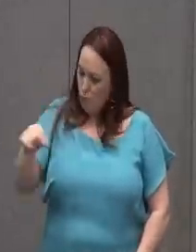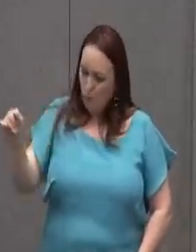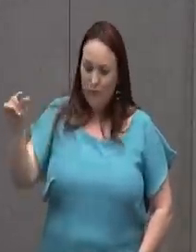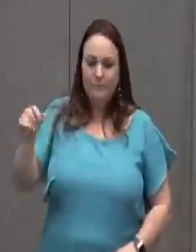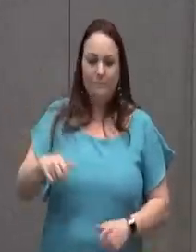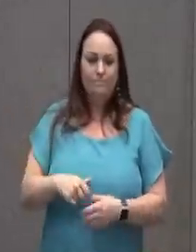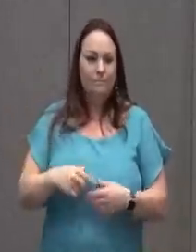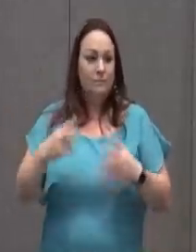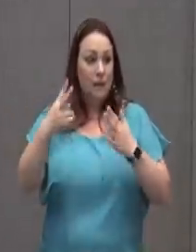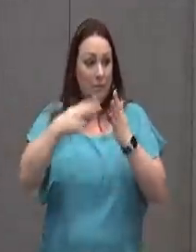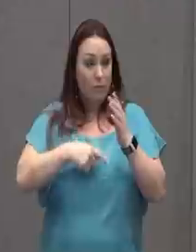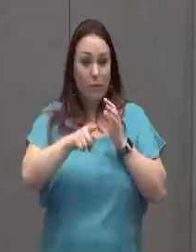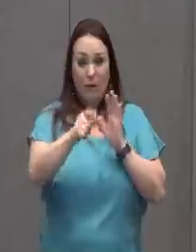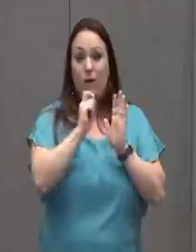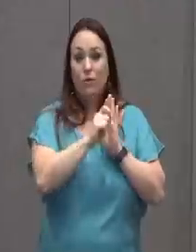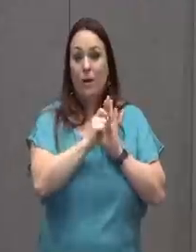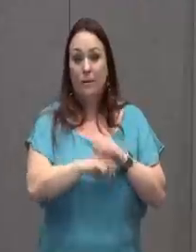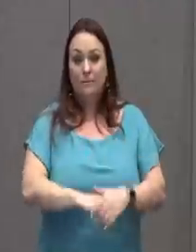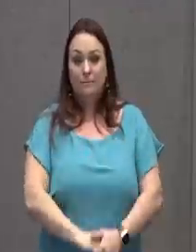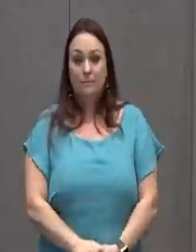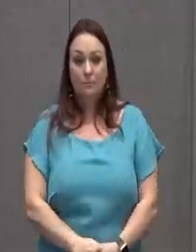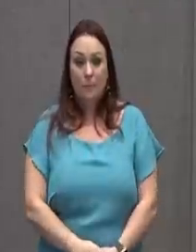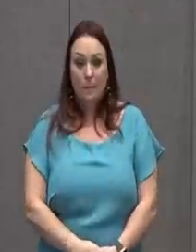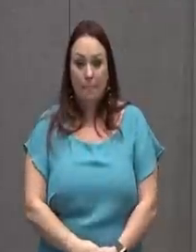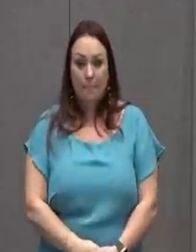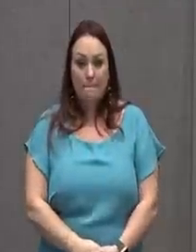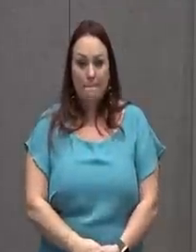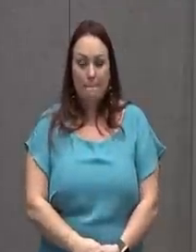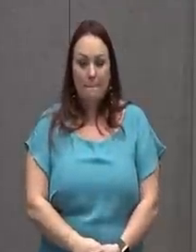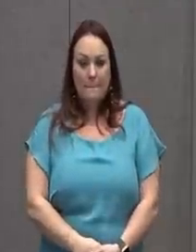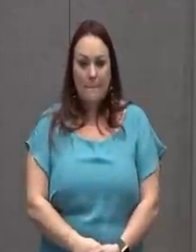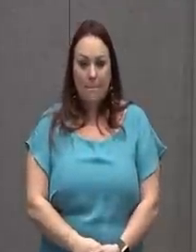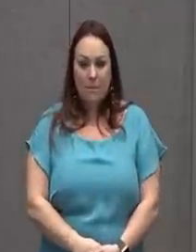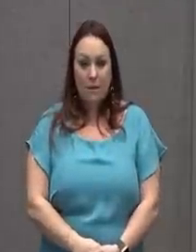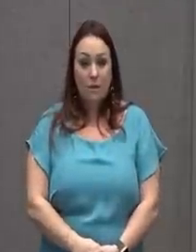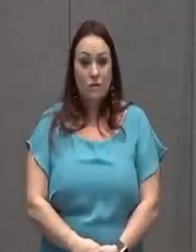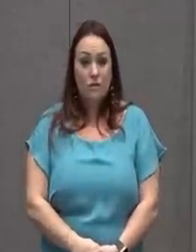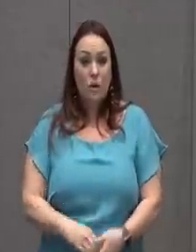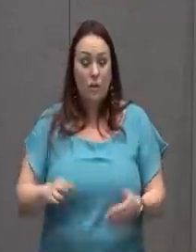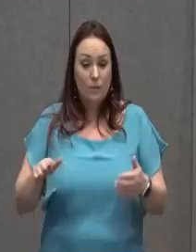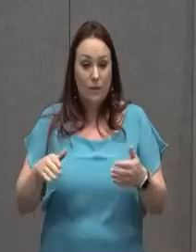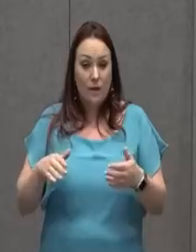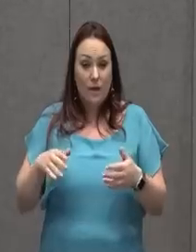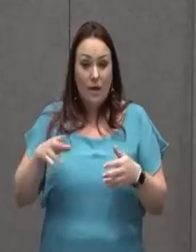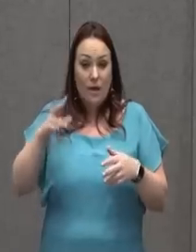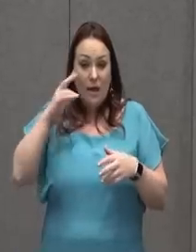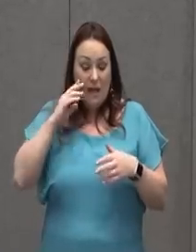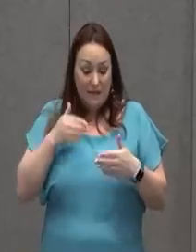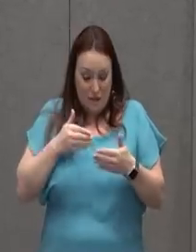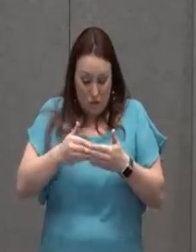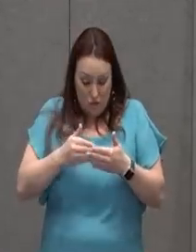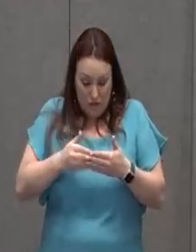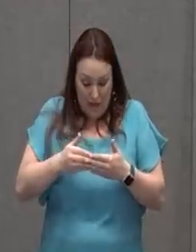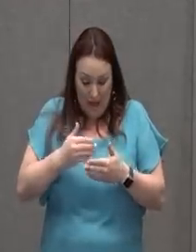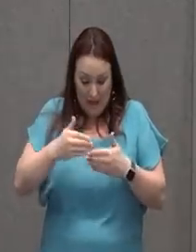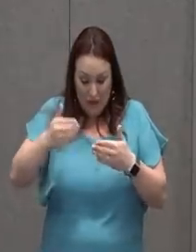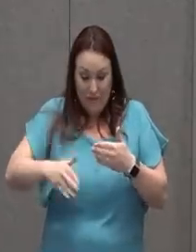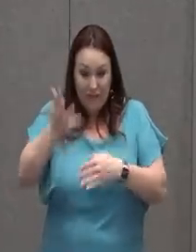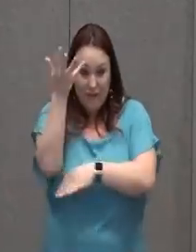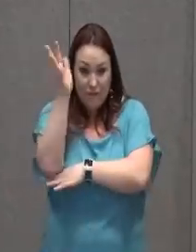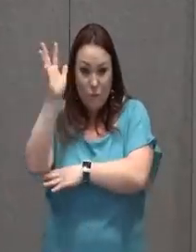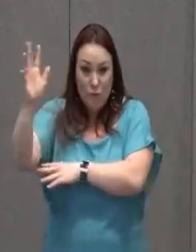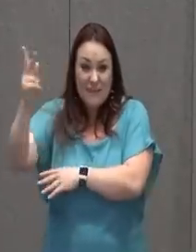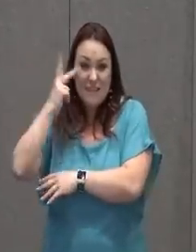And I'm going to read while you write. Okay. At the edge of the forest stood a mountain. The ants looked up and could not see its